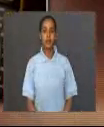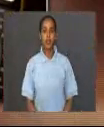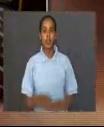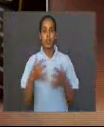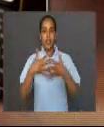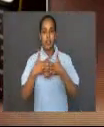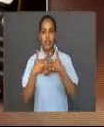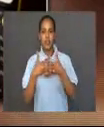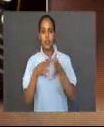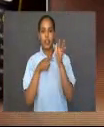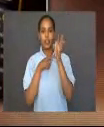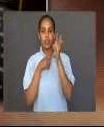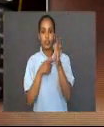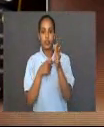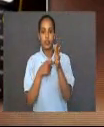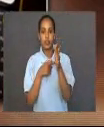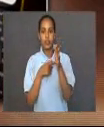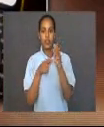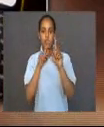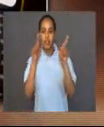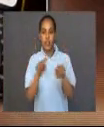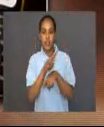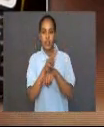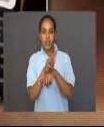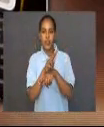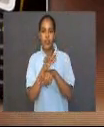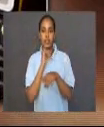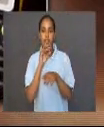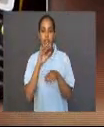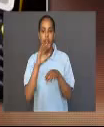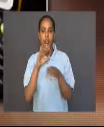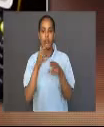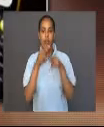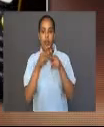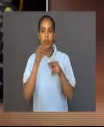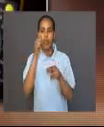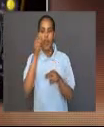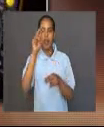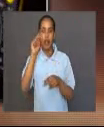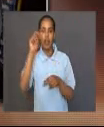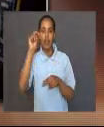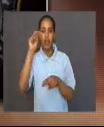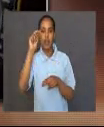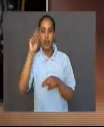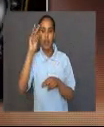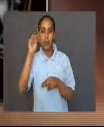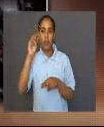The device shown in the video is called an ammeter.